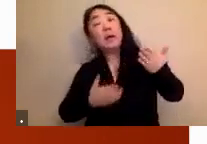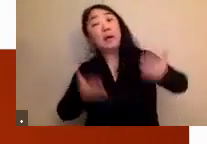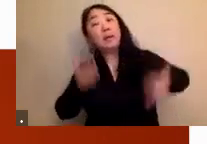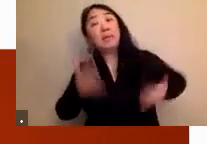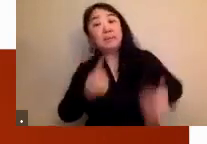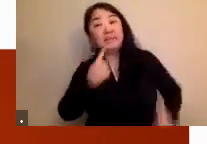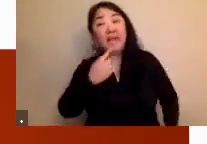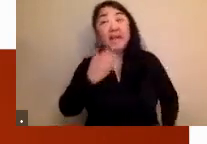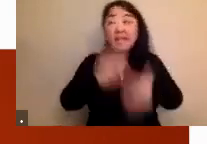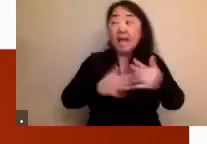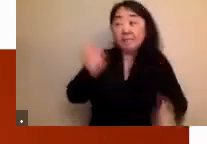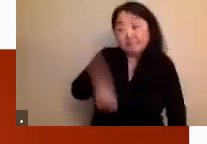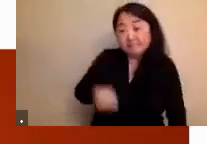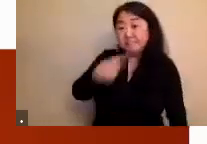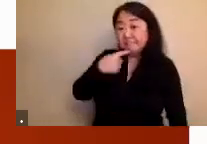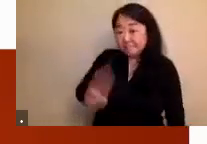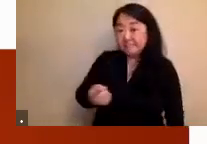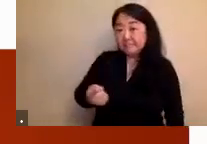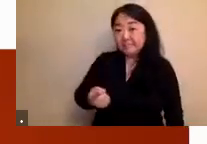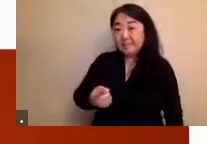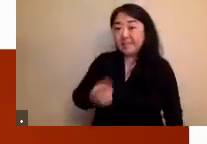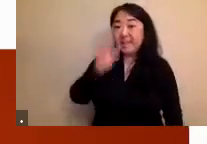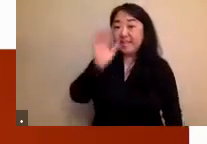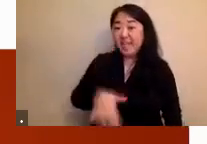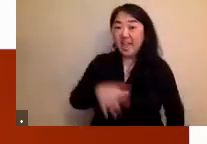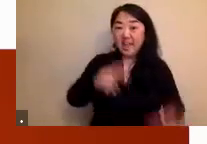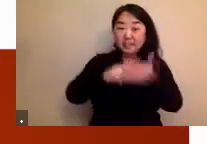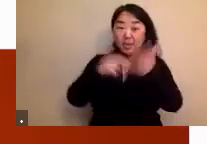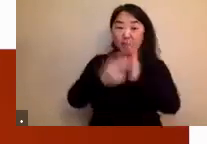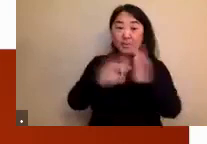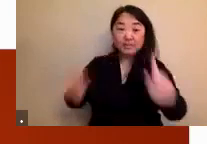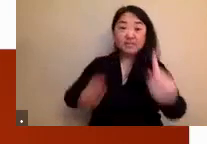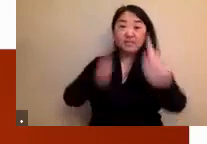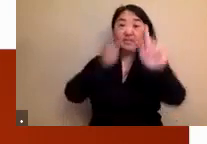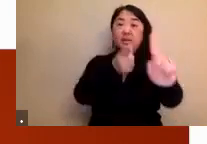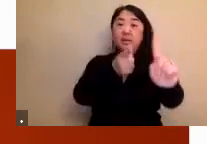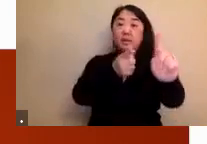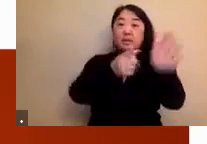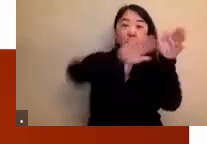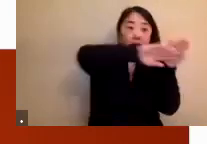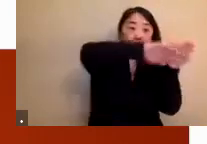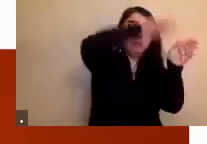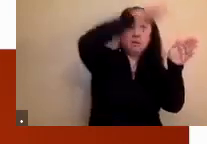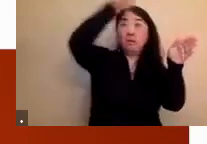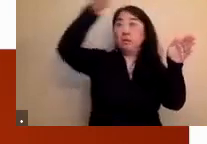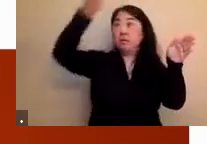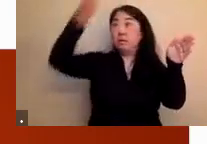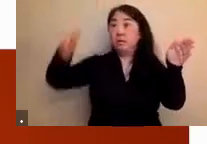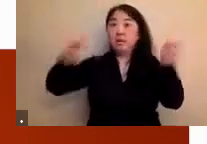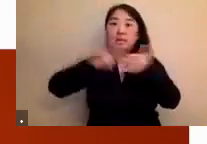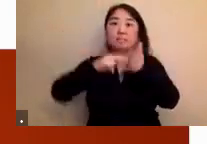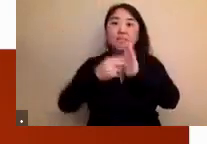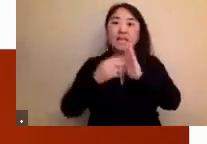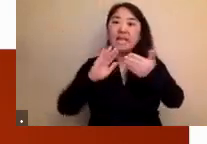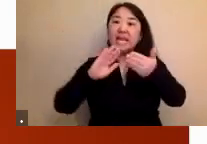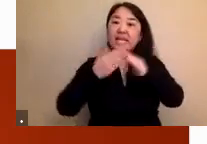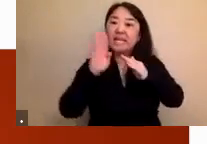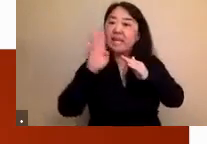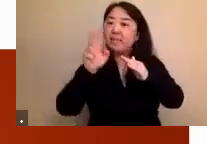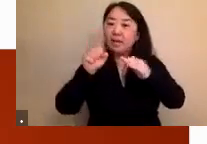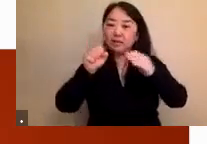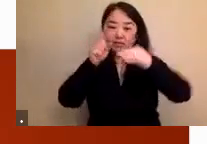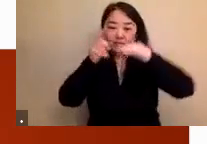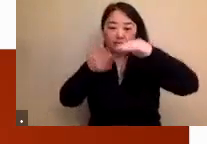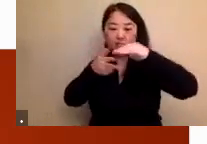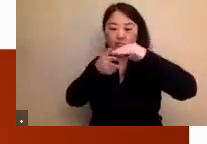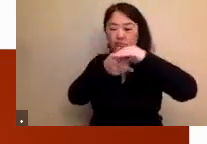do say, that it was just low enough to keep the city buses from accessing